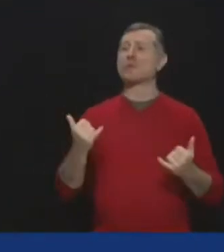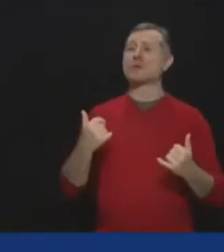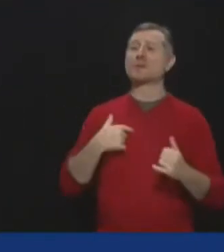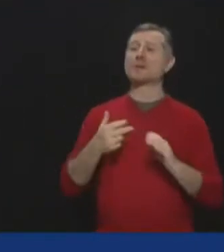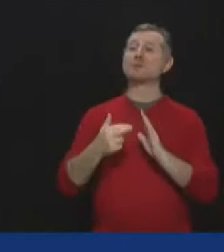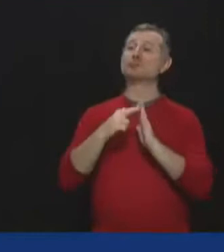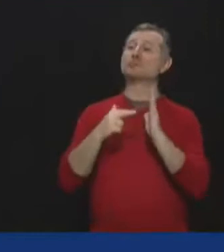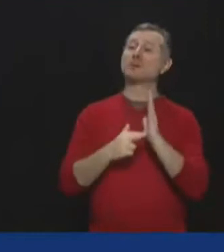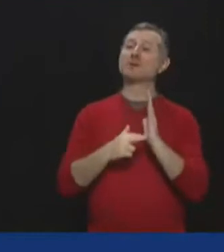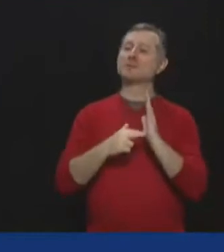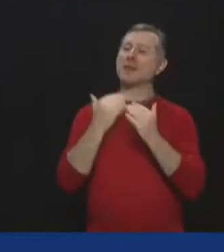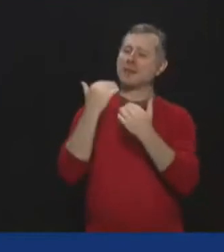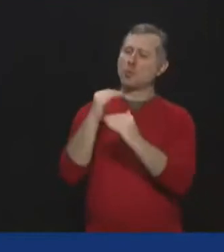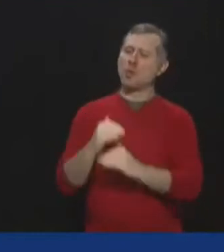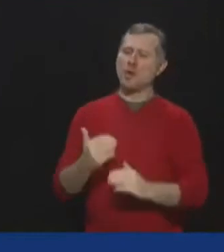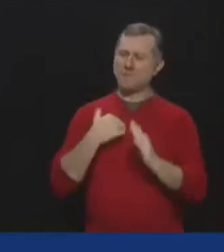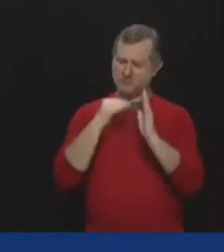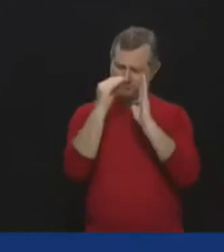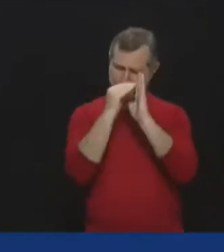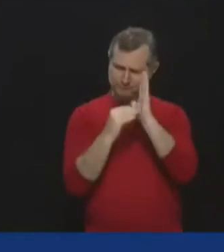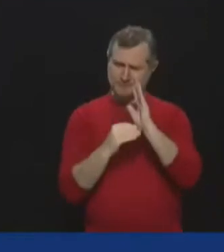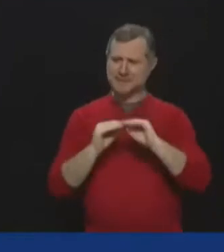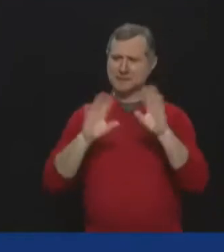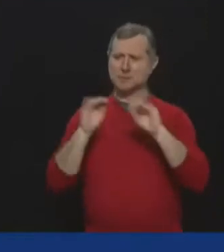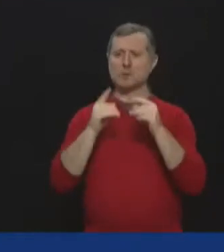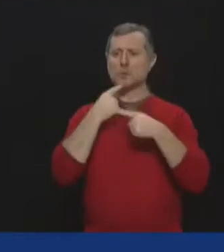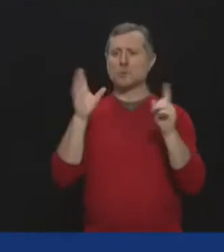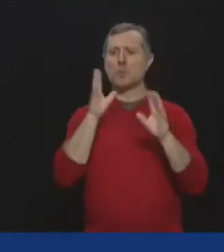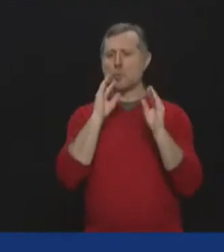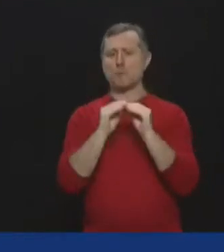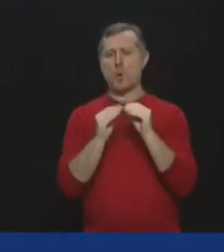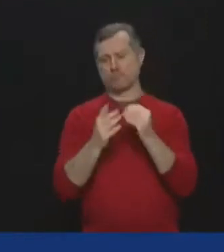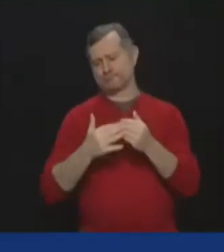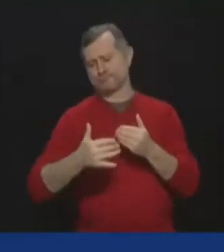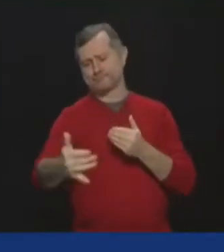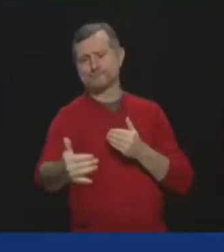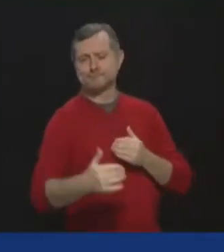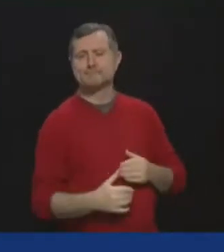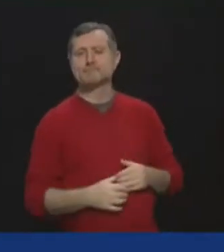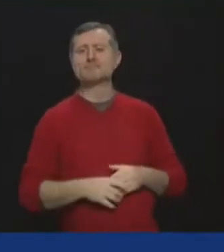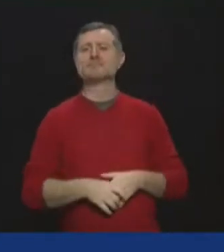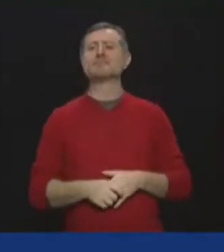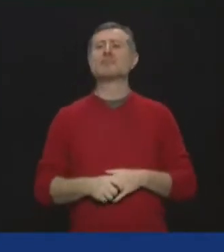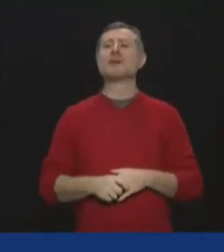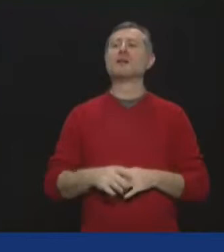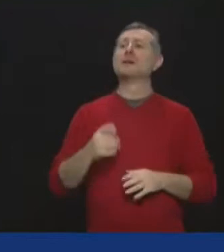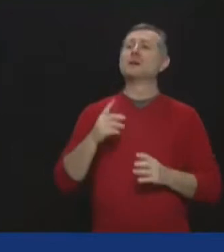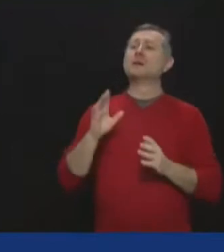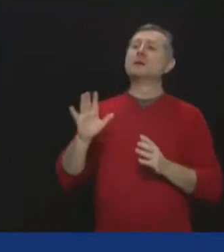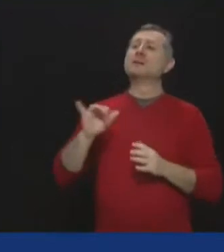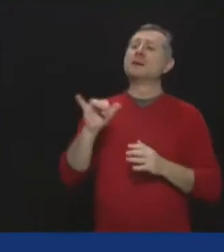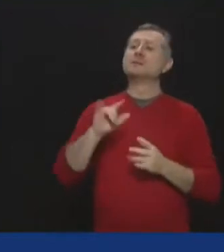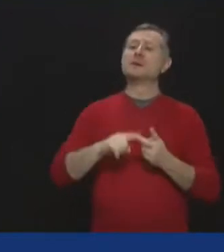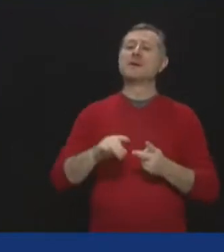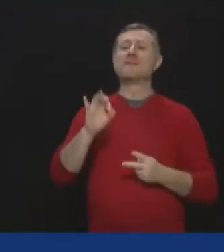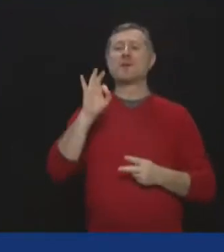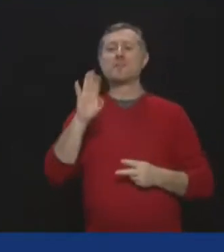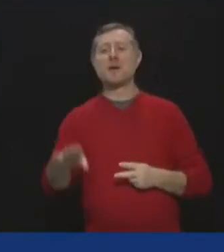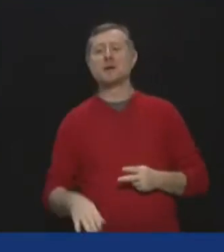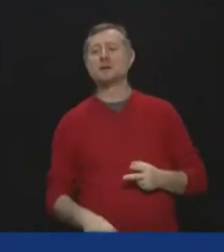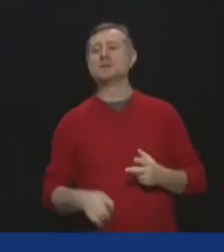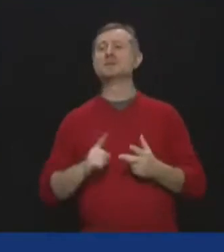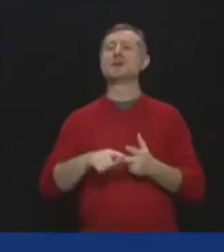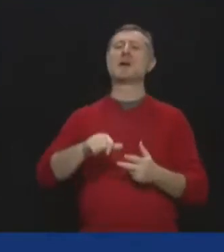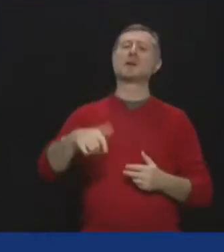sure that they are crystal clear, and we'll be announcing more on that. But also, I'm calling on Facebook and other purveyors of